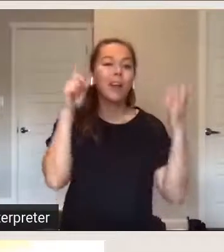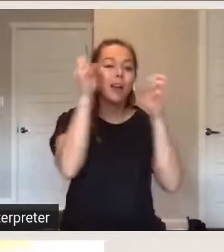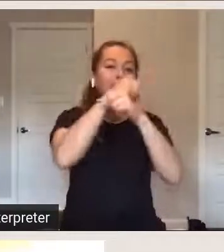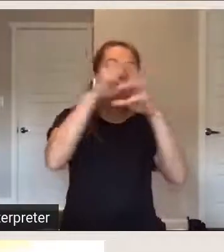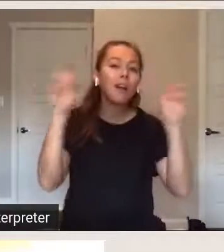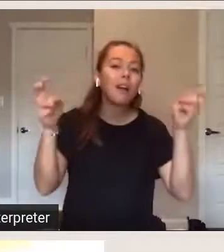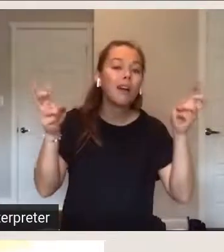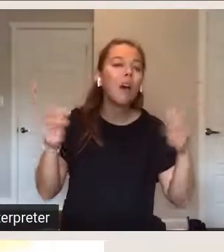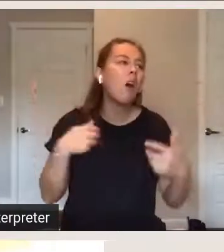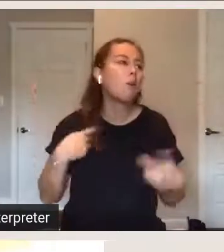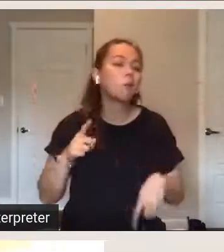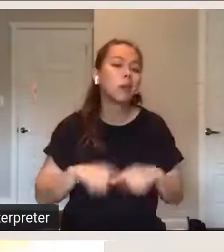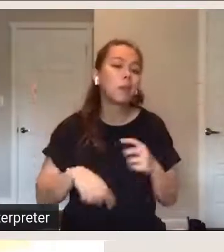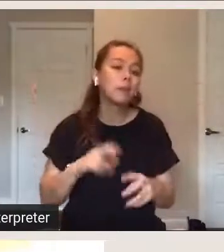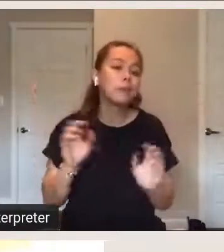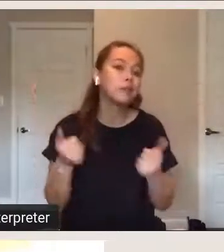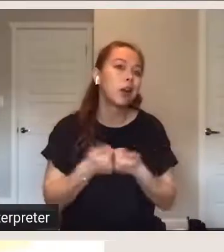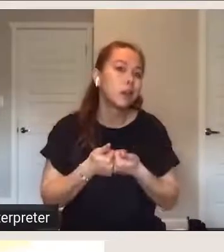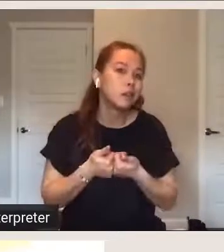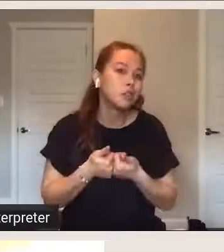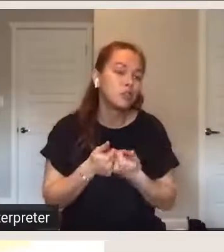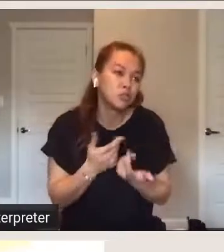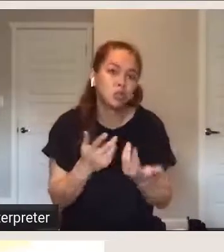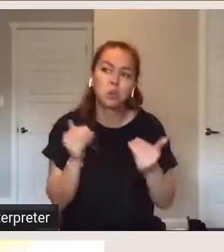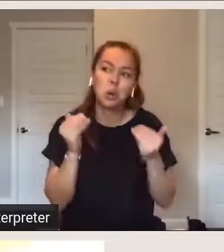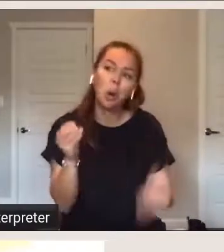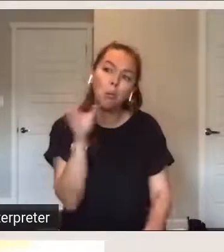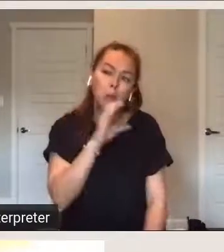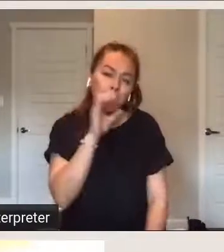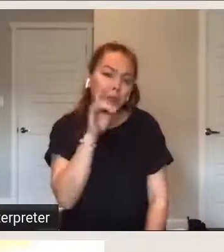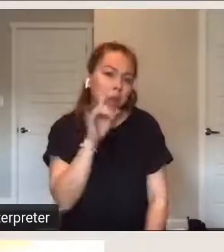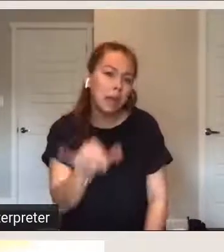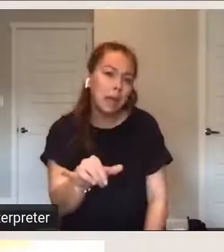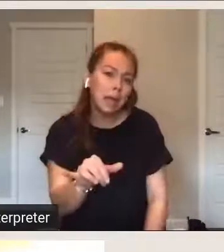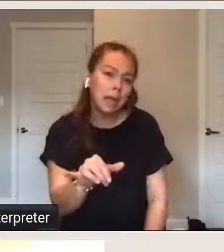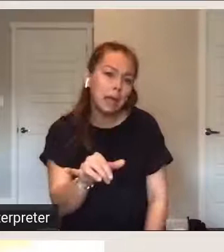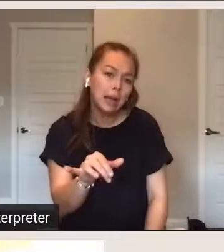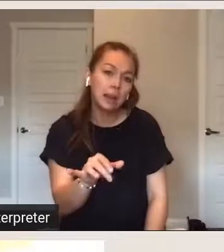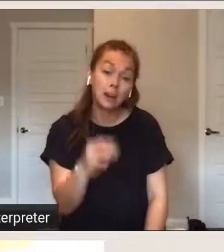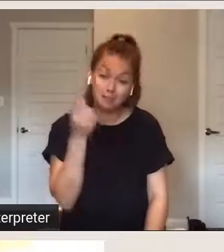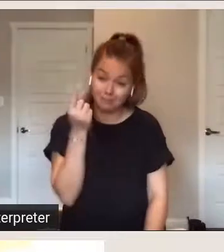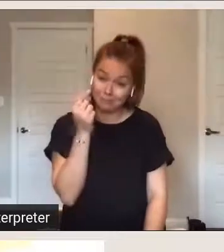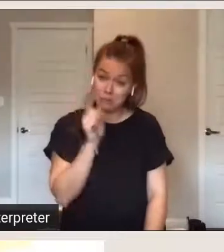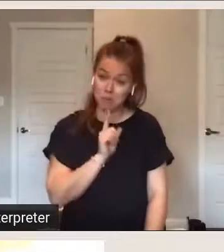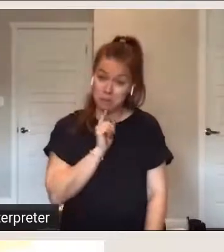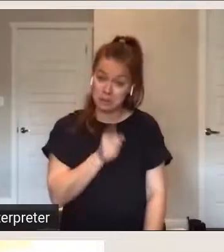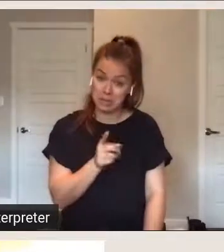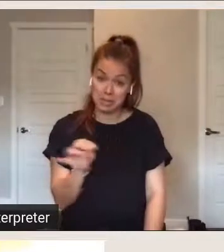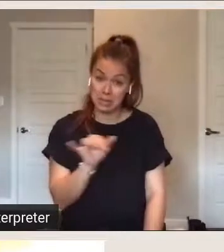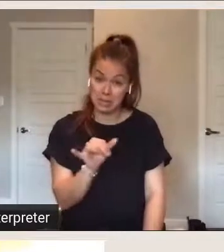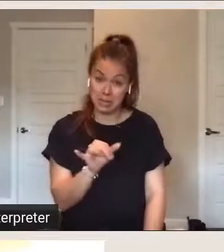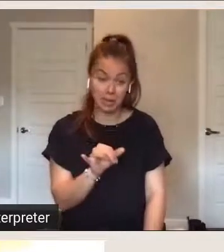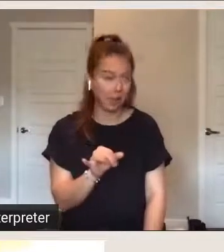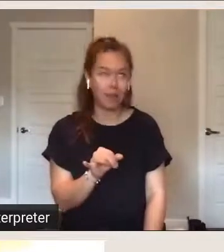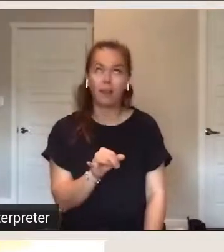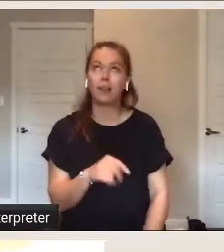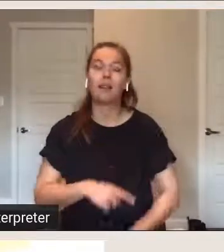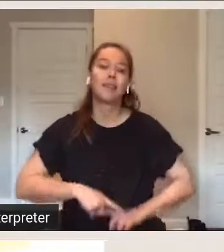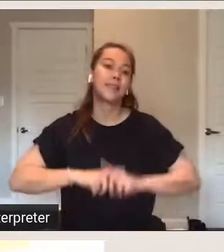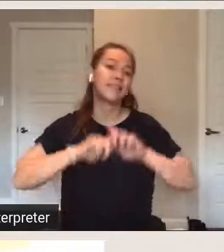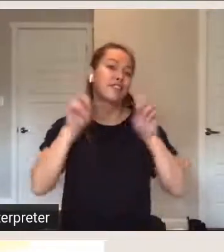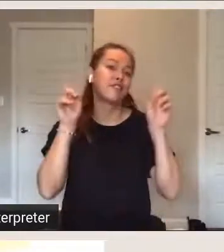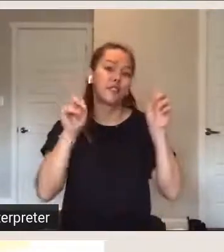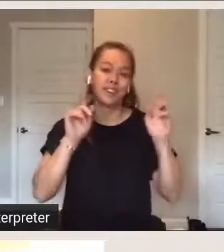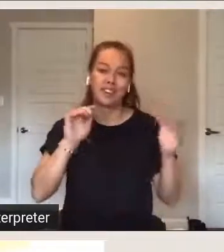You just got to go look for it. Which is not the case at all. It was very, very hard and very different from making, you know, just a